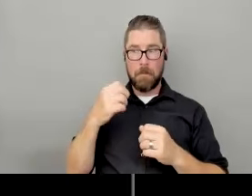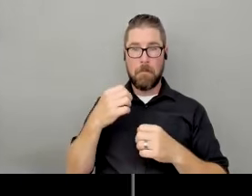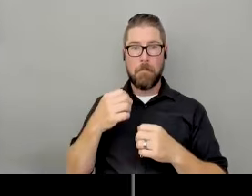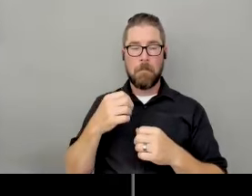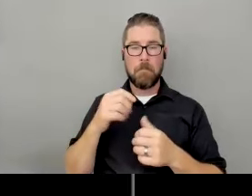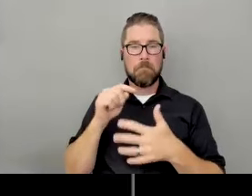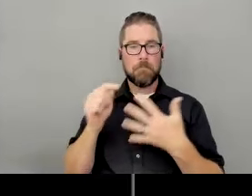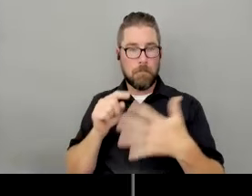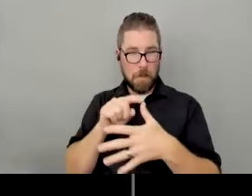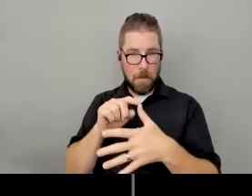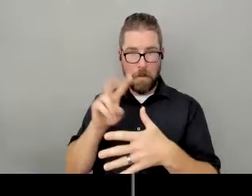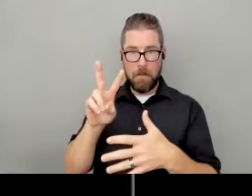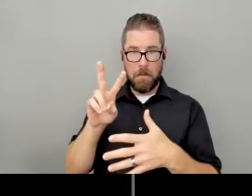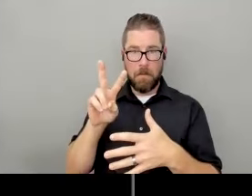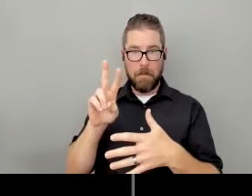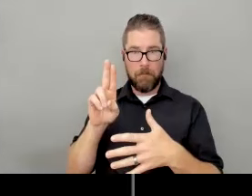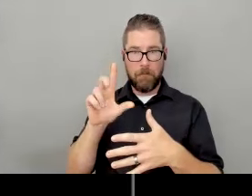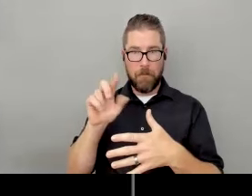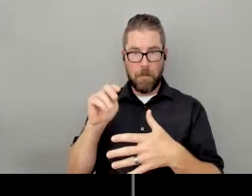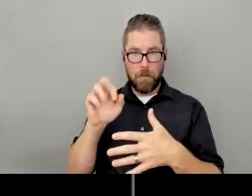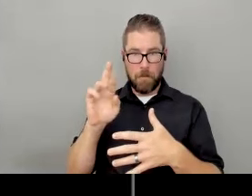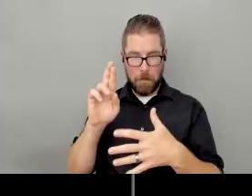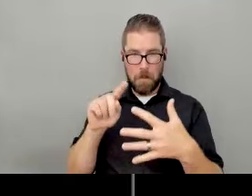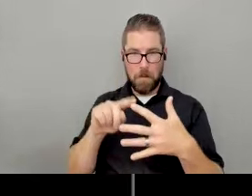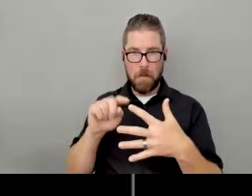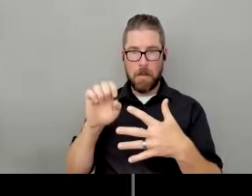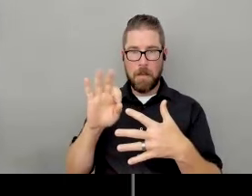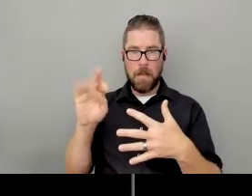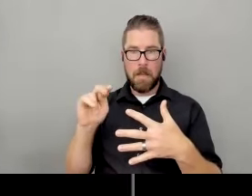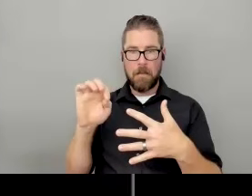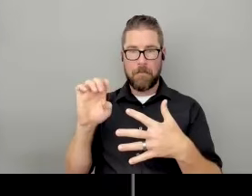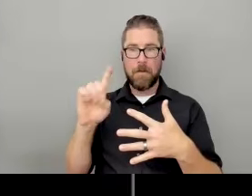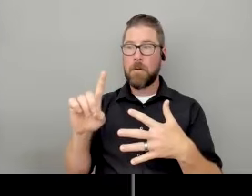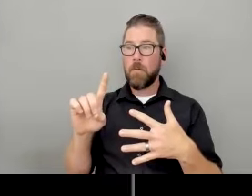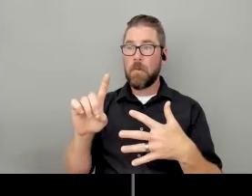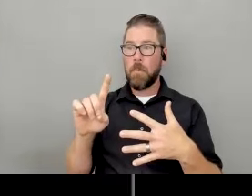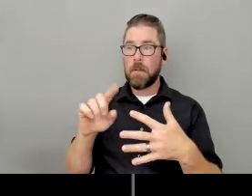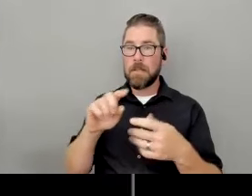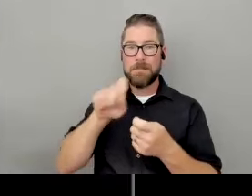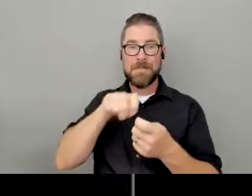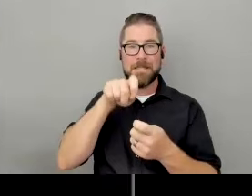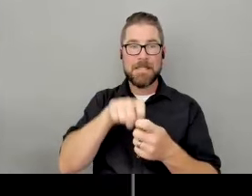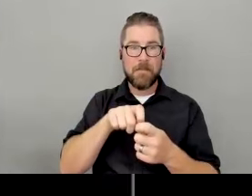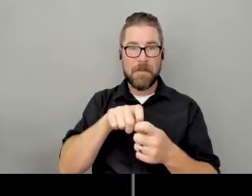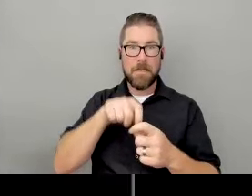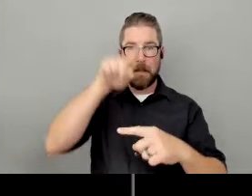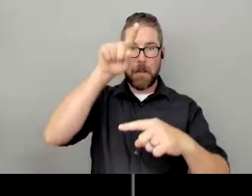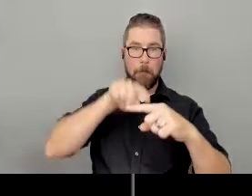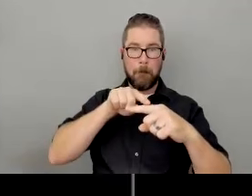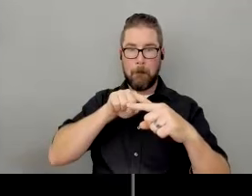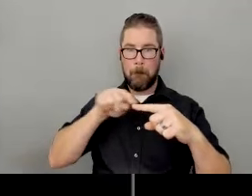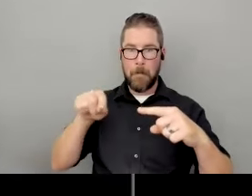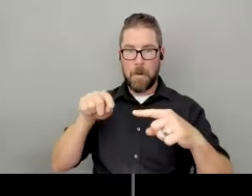made of the ethmoid, specifically the perpendicular plate. So vomer,